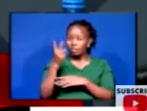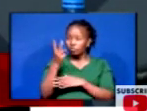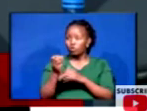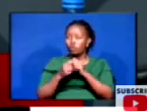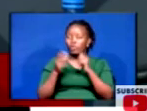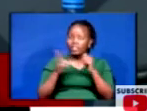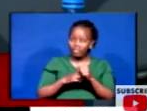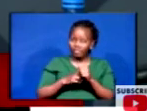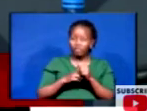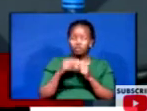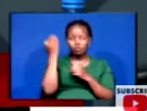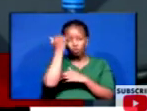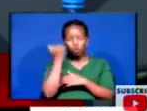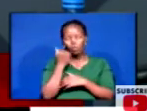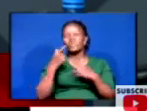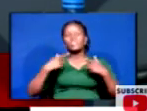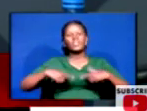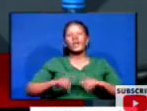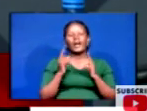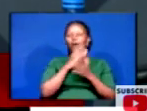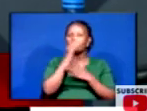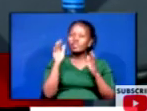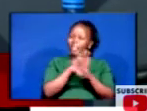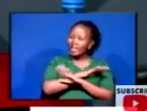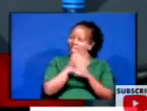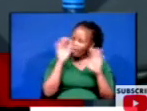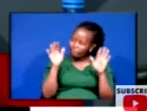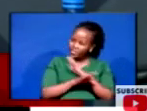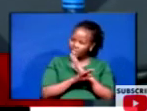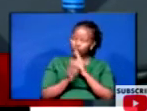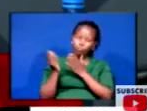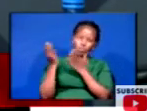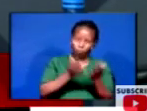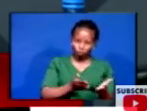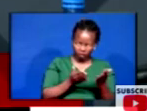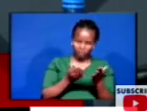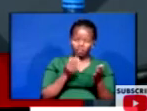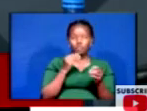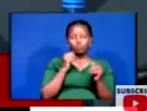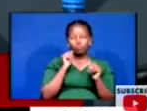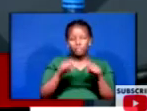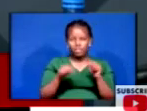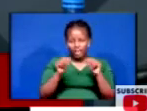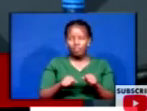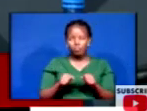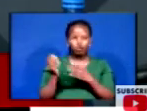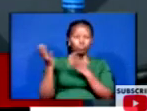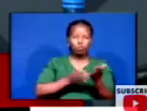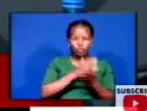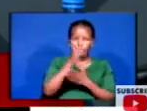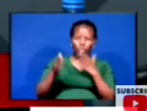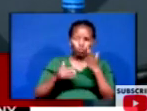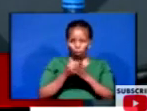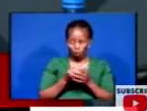to be filed even out of town for purposes of getting into the substance of the matter. So anyone who came, the court said, okay,